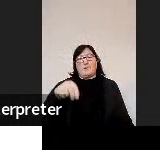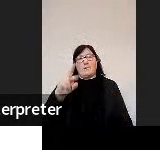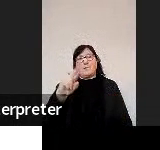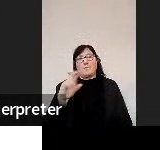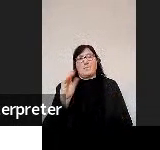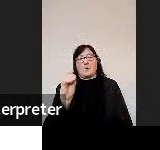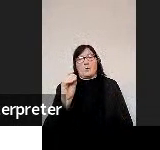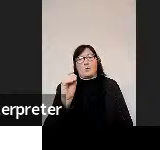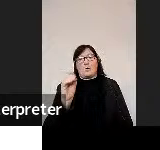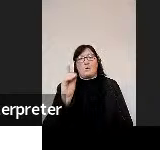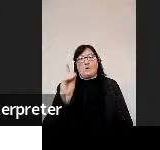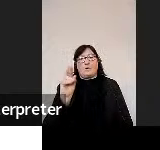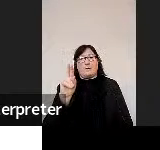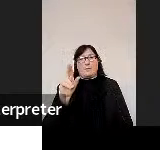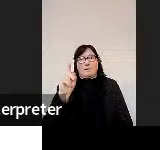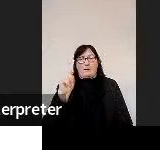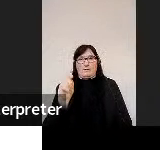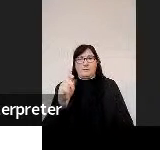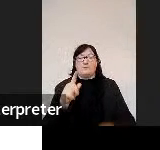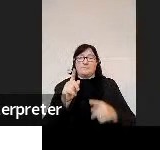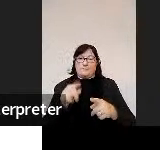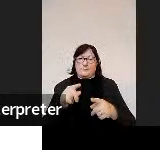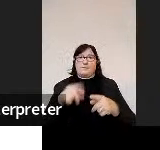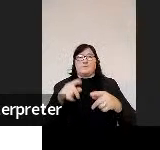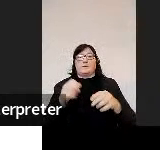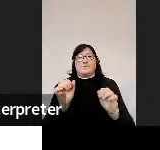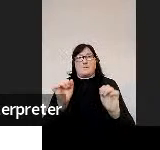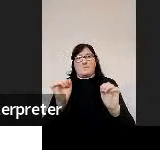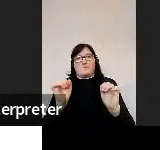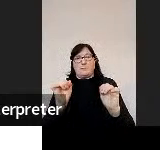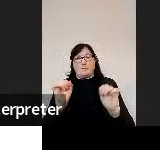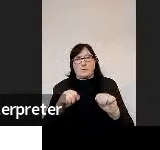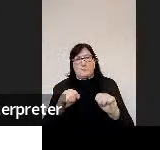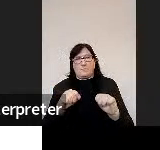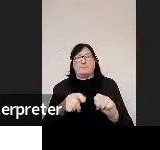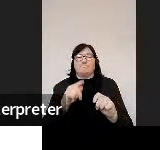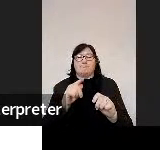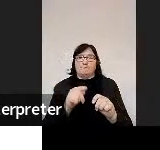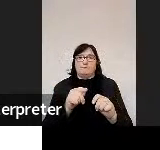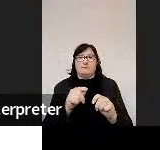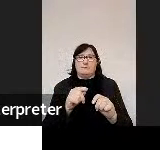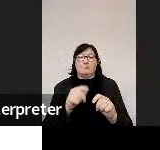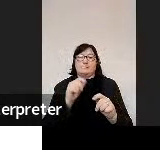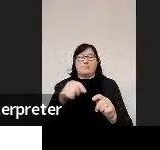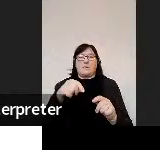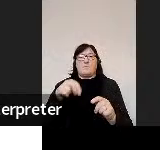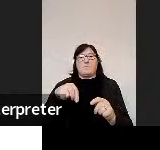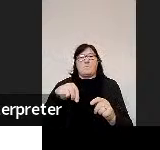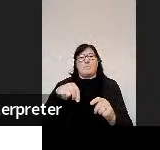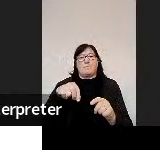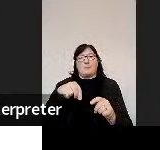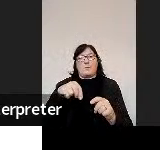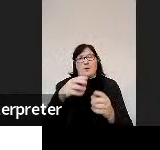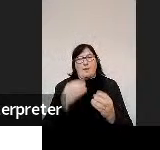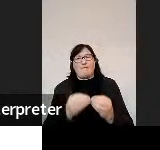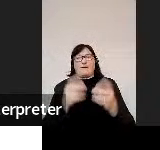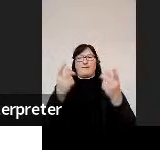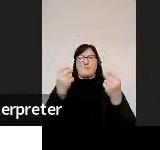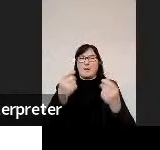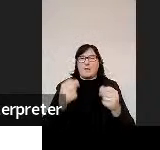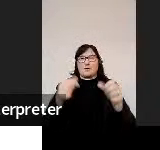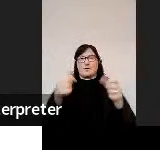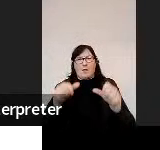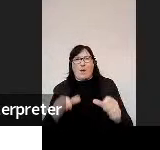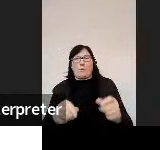approved, here you would now see your customs product information. So your customs product, your financial account number, and your effective